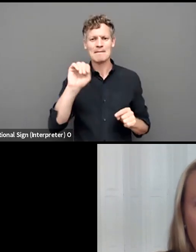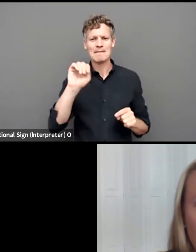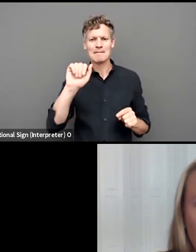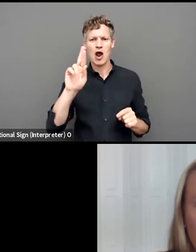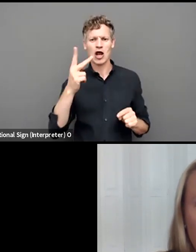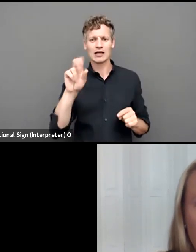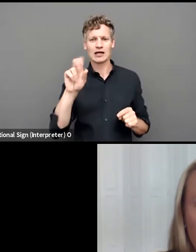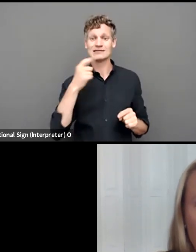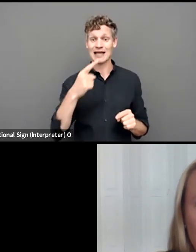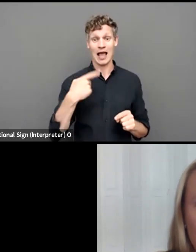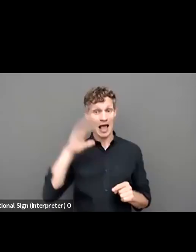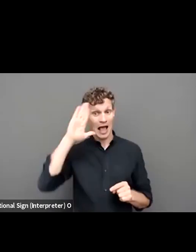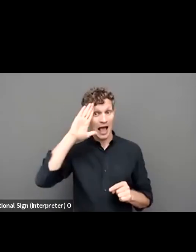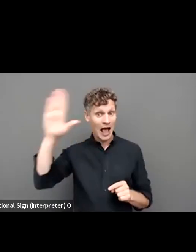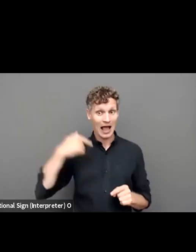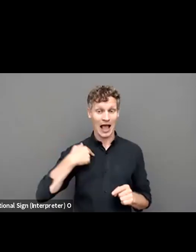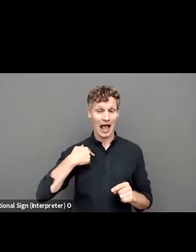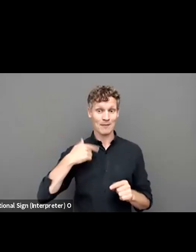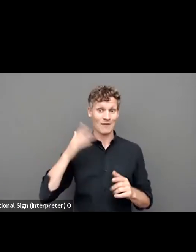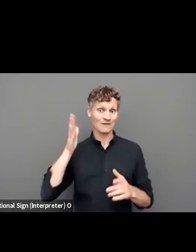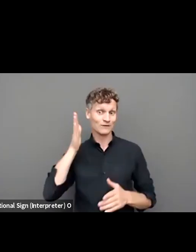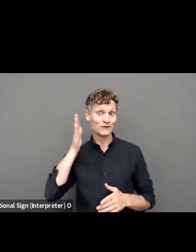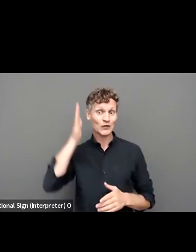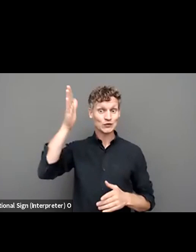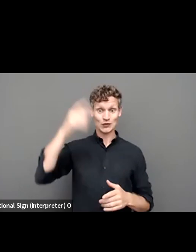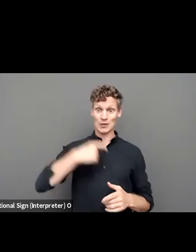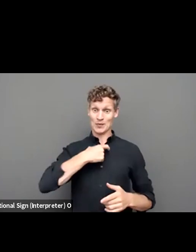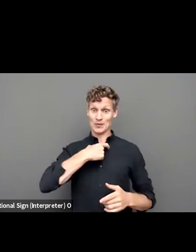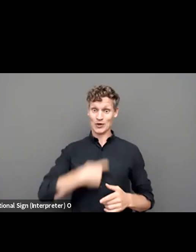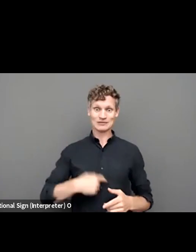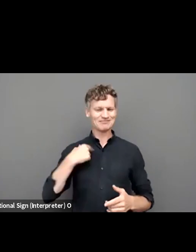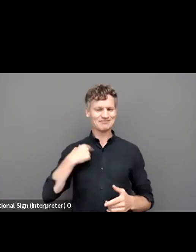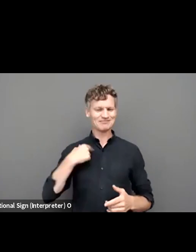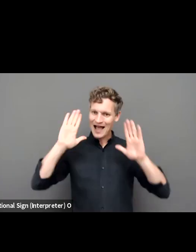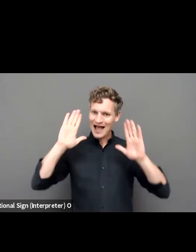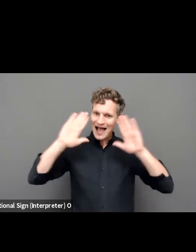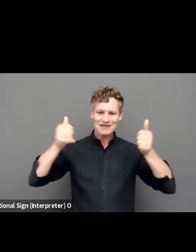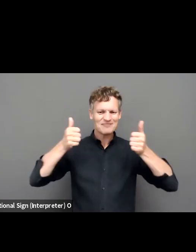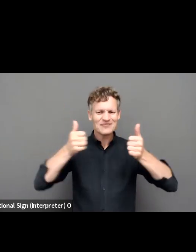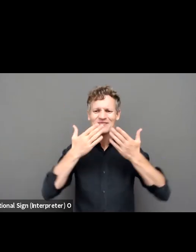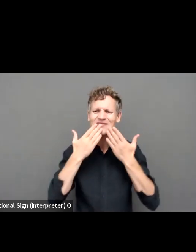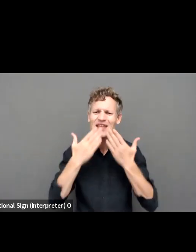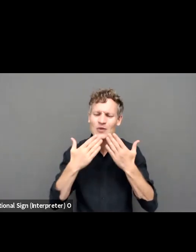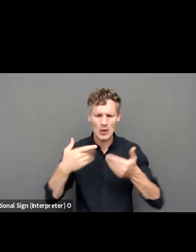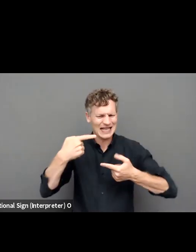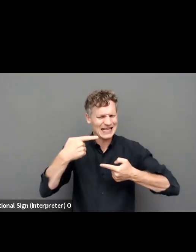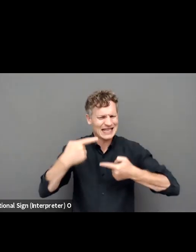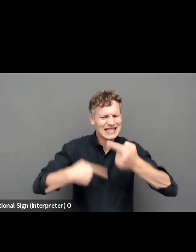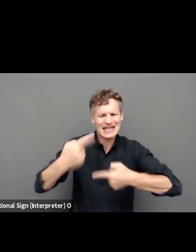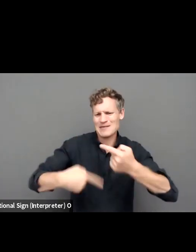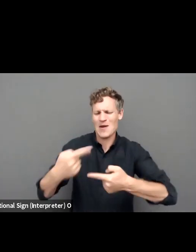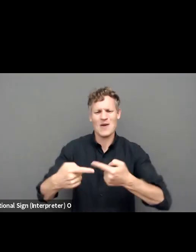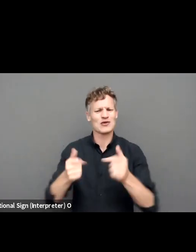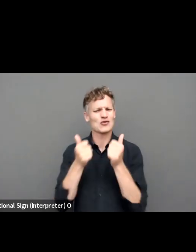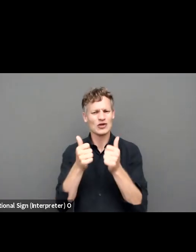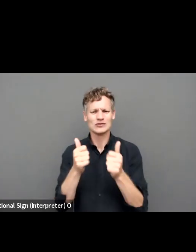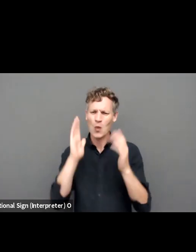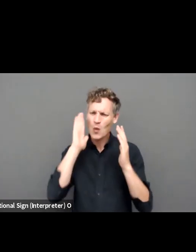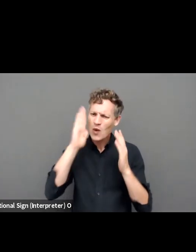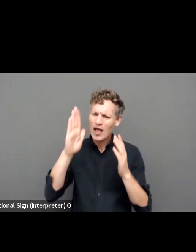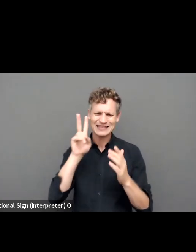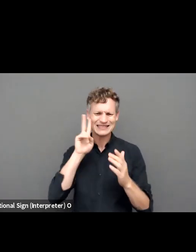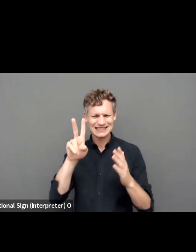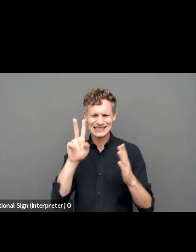and keep going. Your efforts are making a difference and this will lead to change. We will get there. Marcus, thank you so much. Now, I'm also seeing